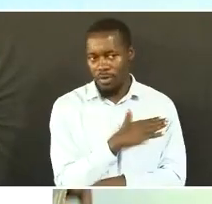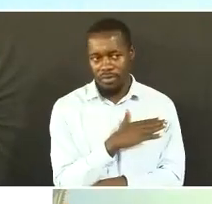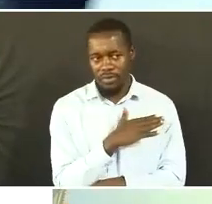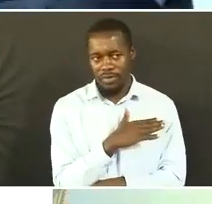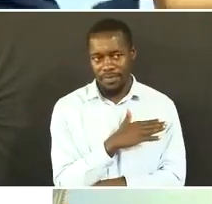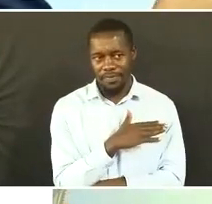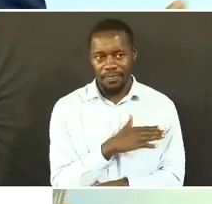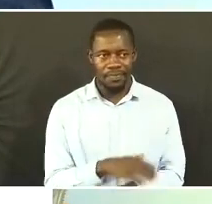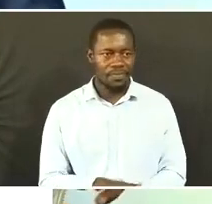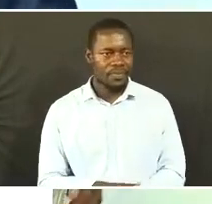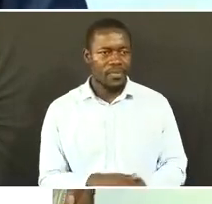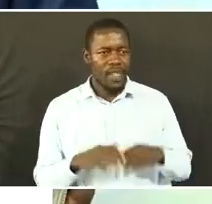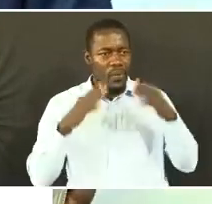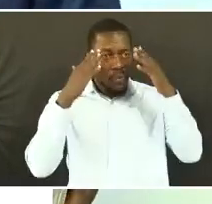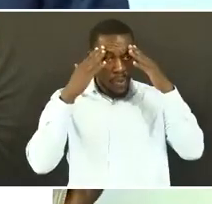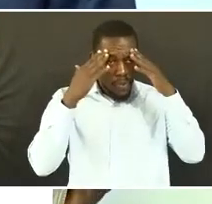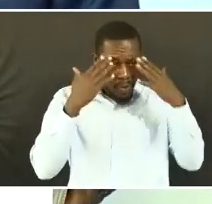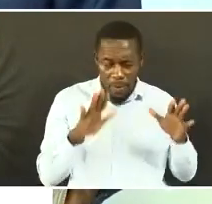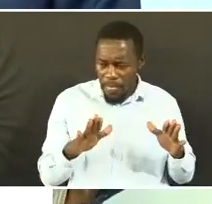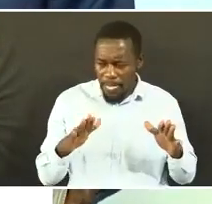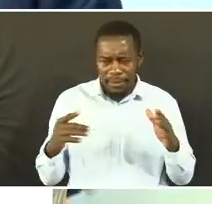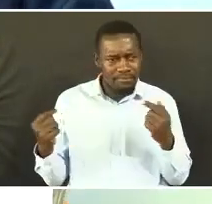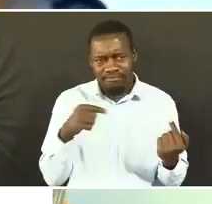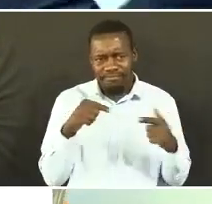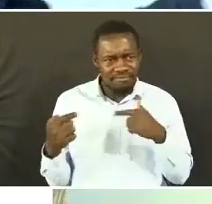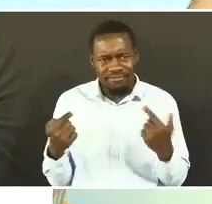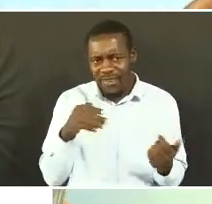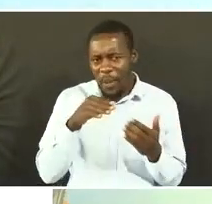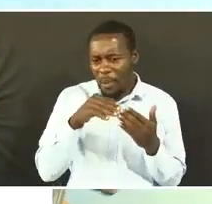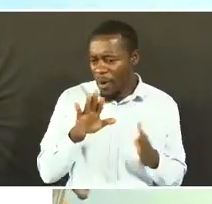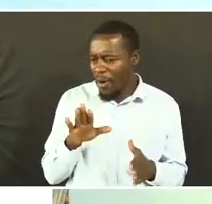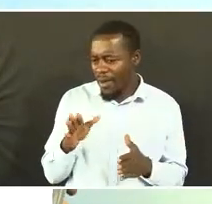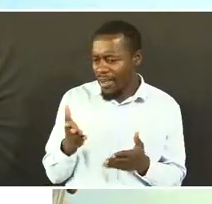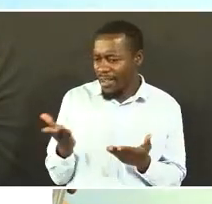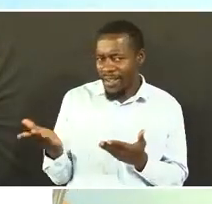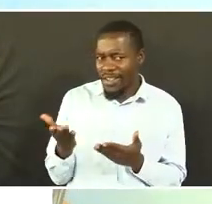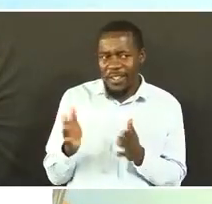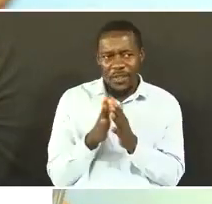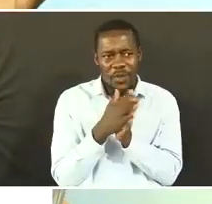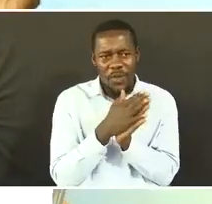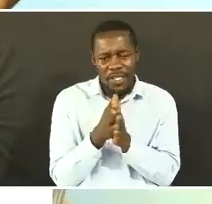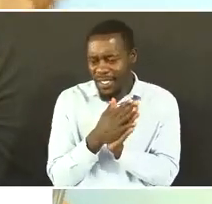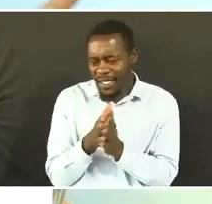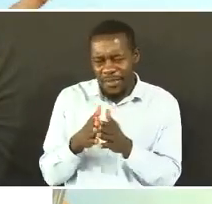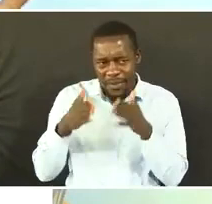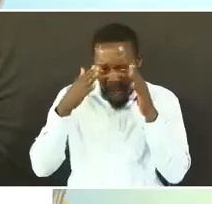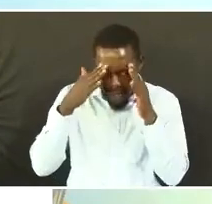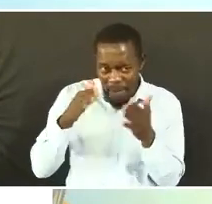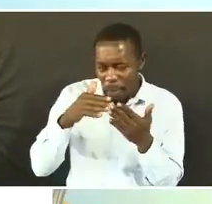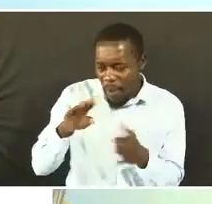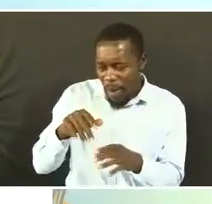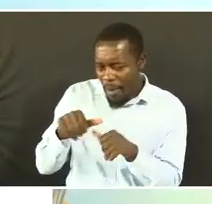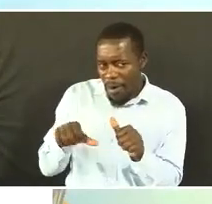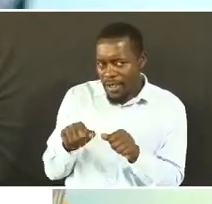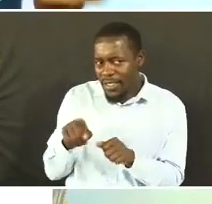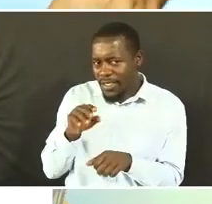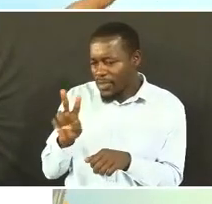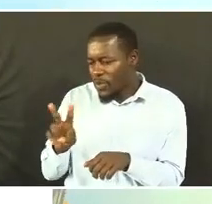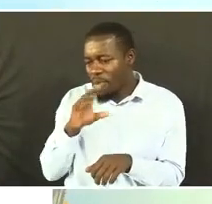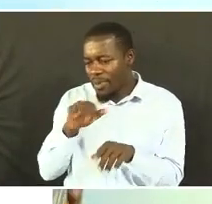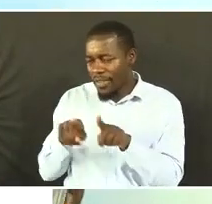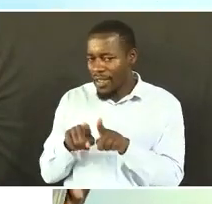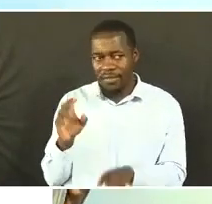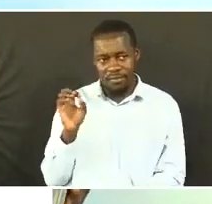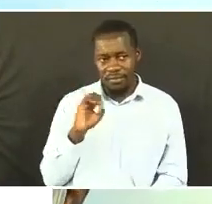siblings. We don't know why, for instance, there were only two sons. We don't know why, for instance, all of a sudden, if at all, he just breaks out